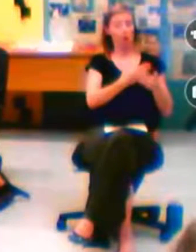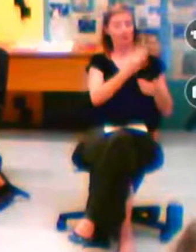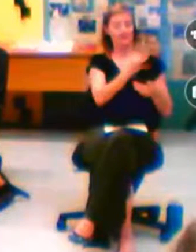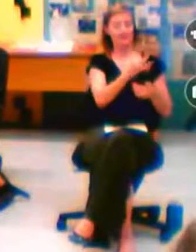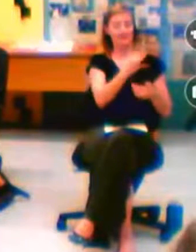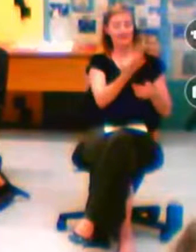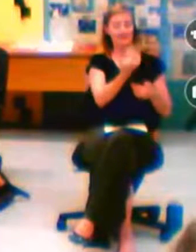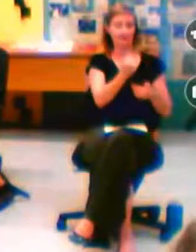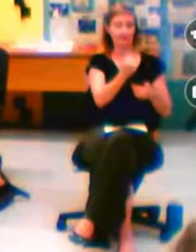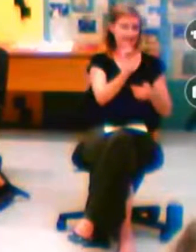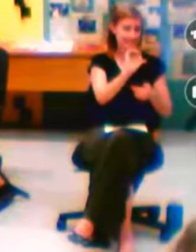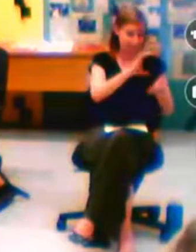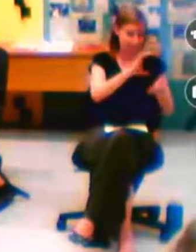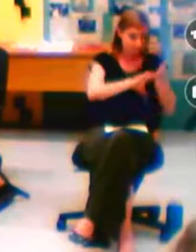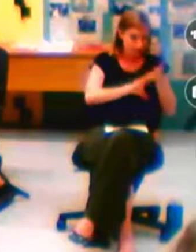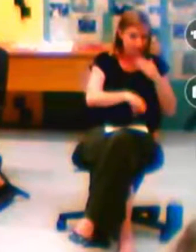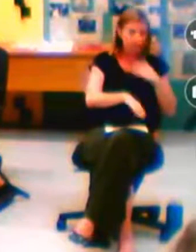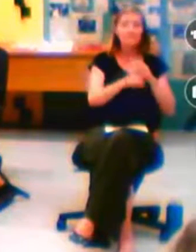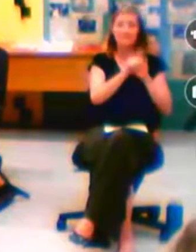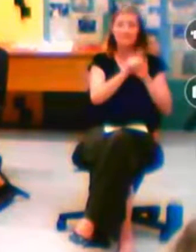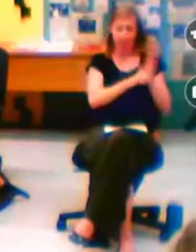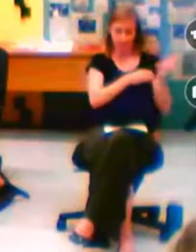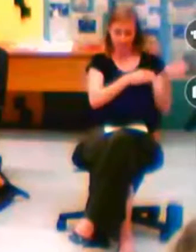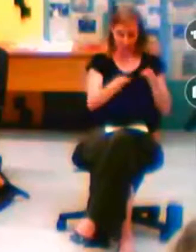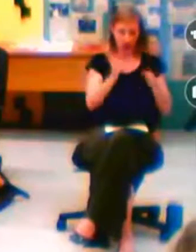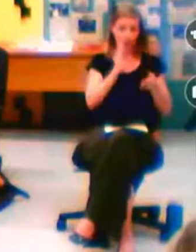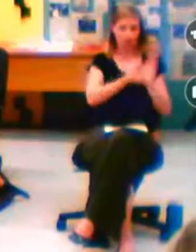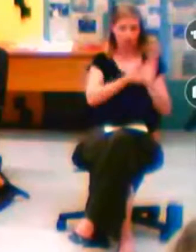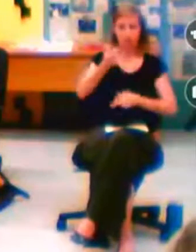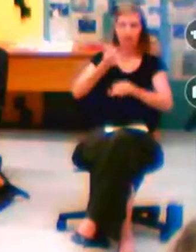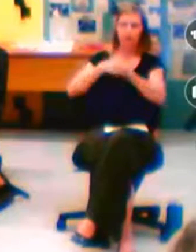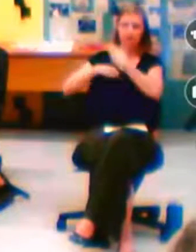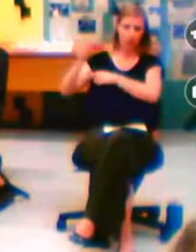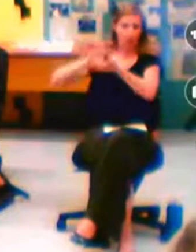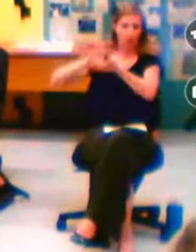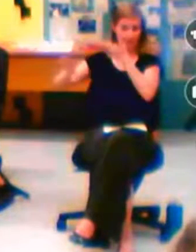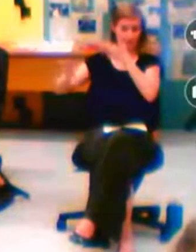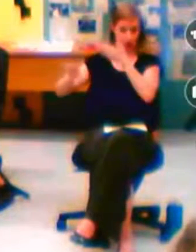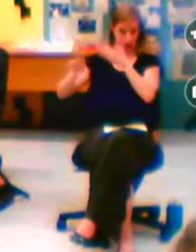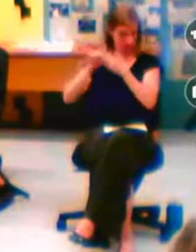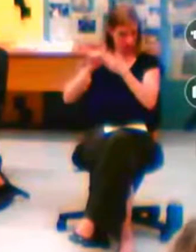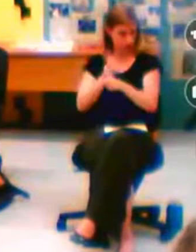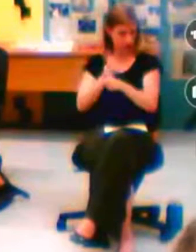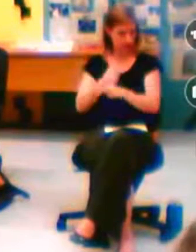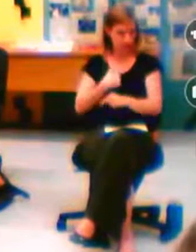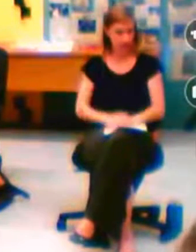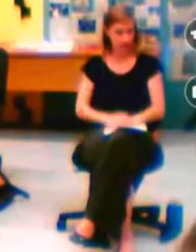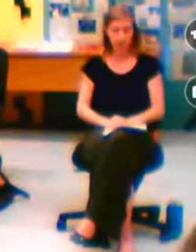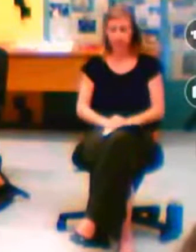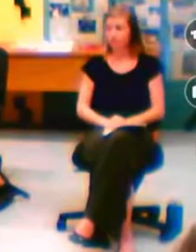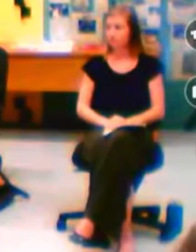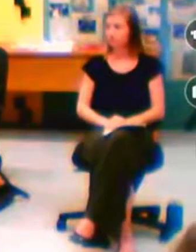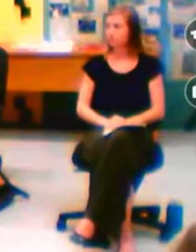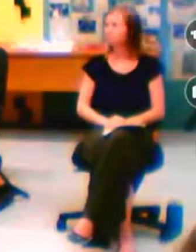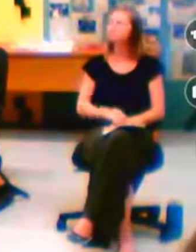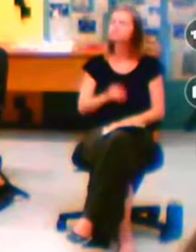group. This would be a super waiver that would replace and do away with all